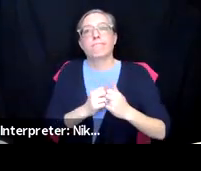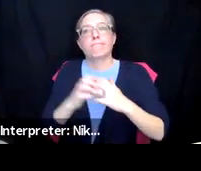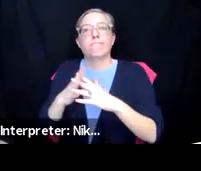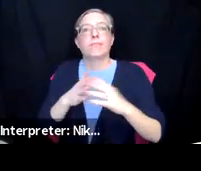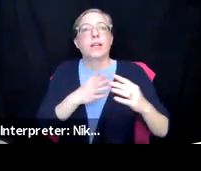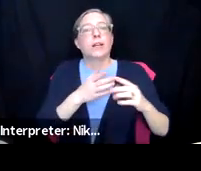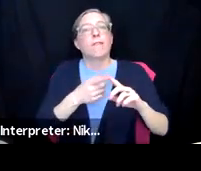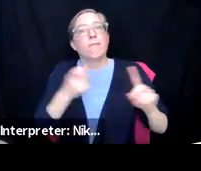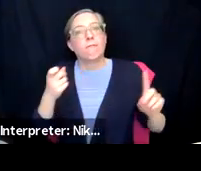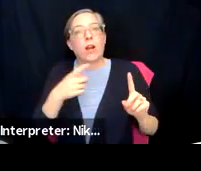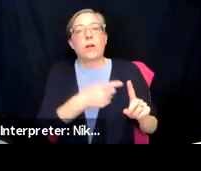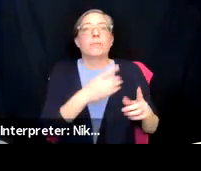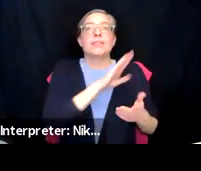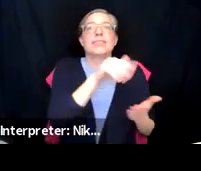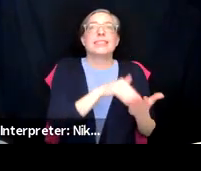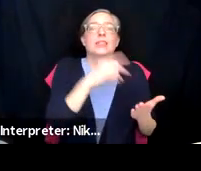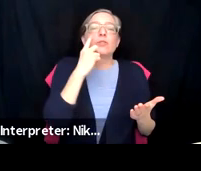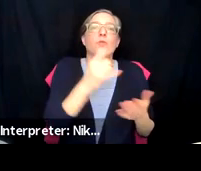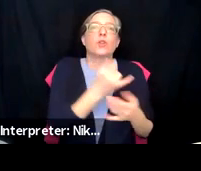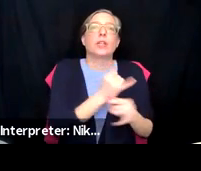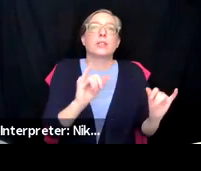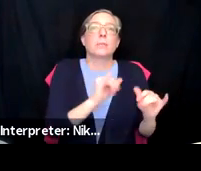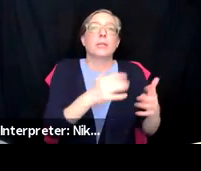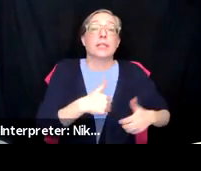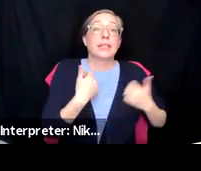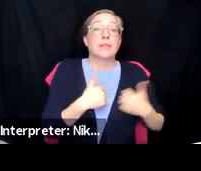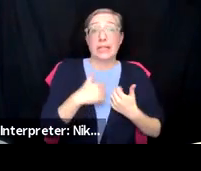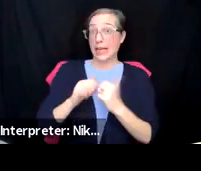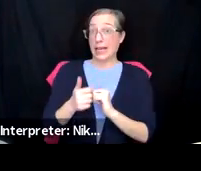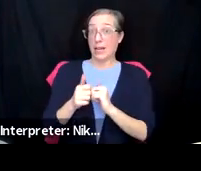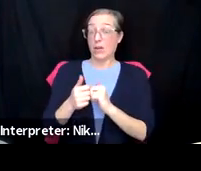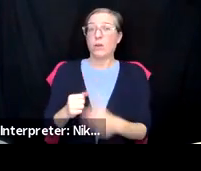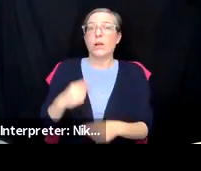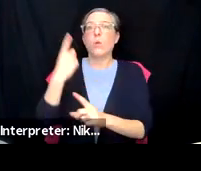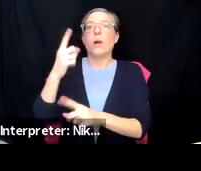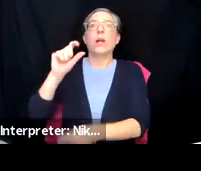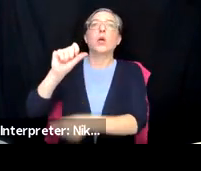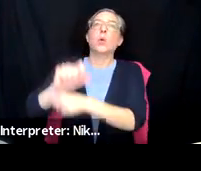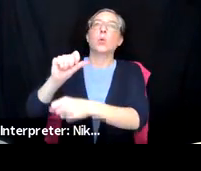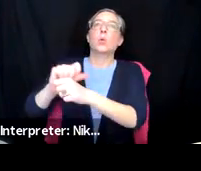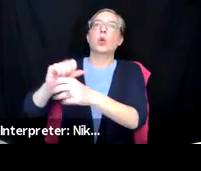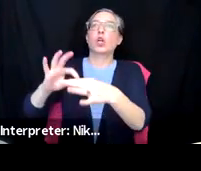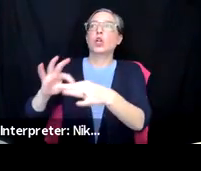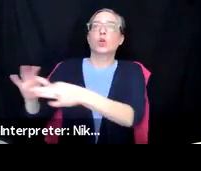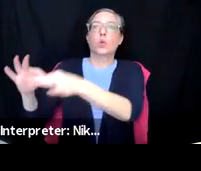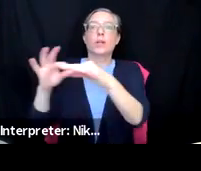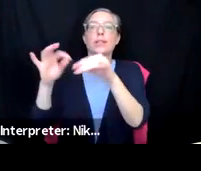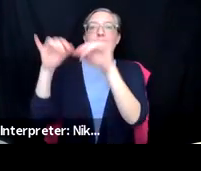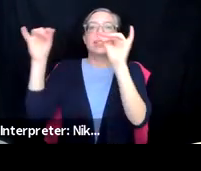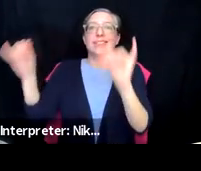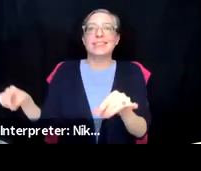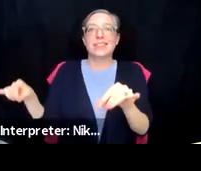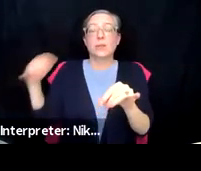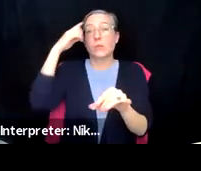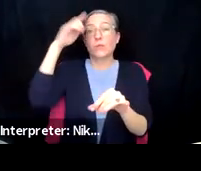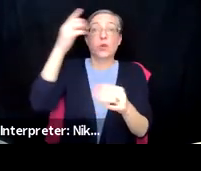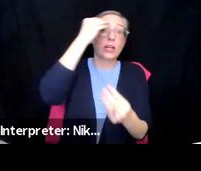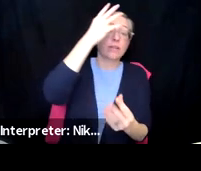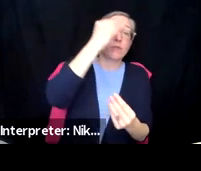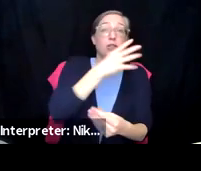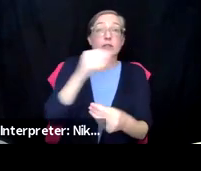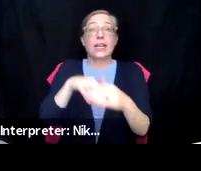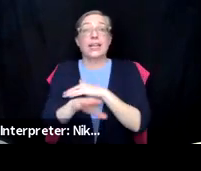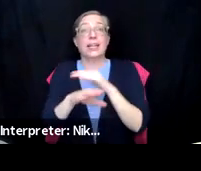Centers for Independent Living by providing a single, more coordinated system of information and access for all consumers